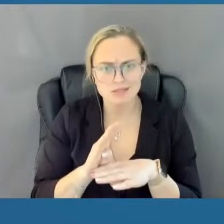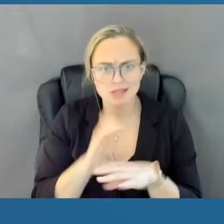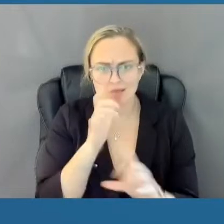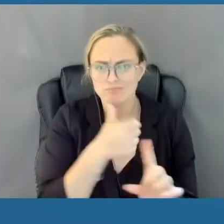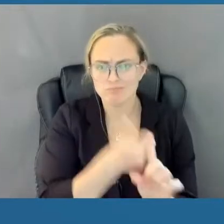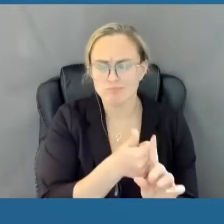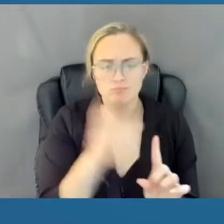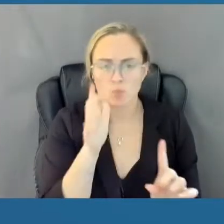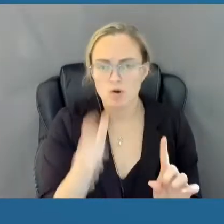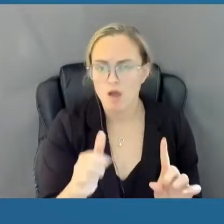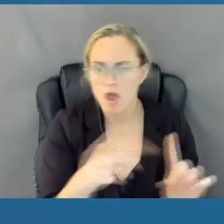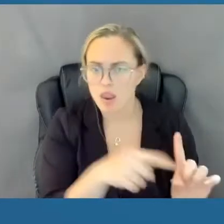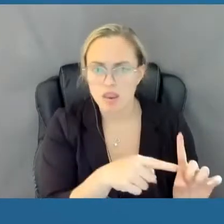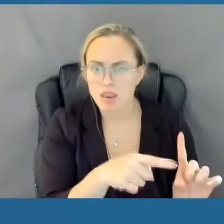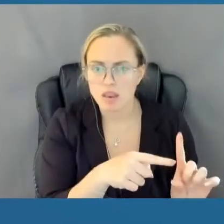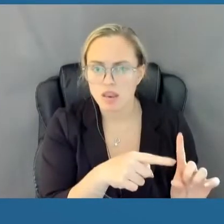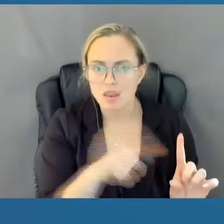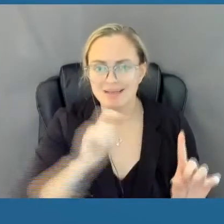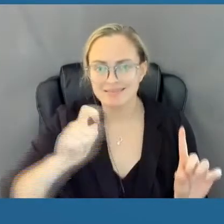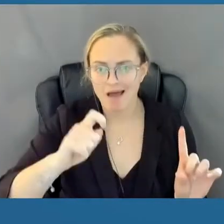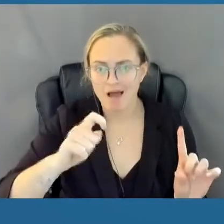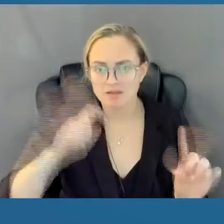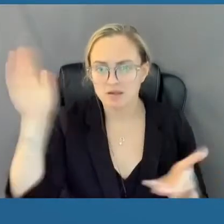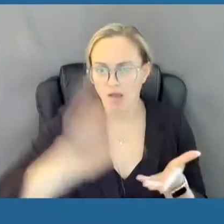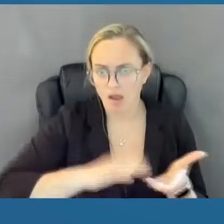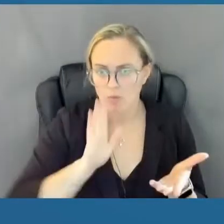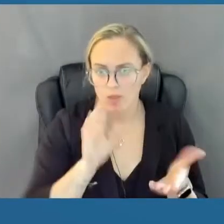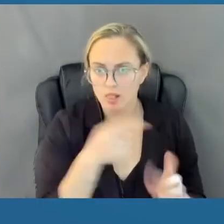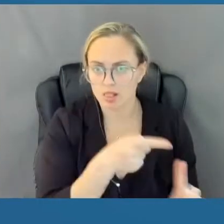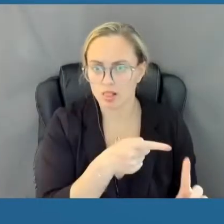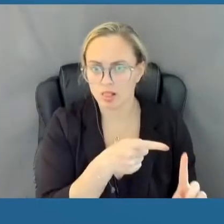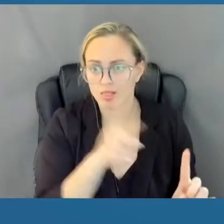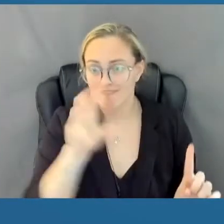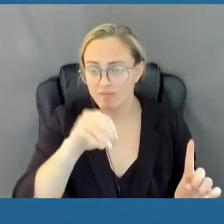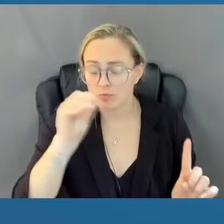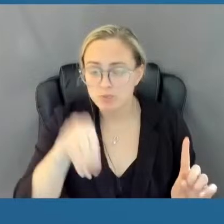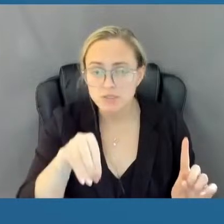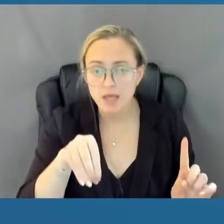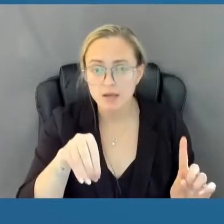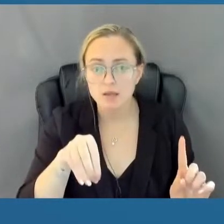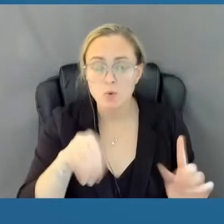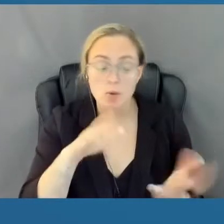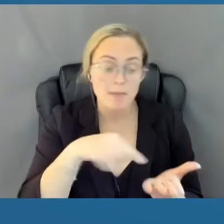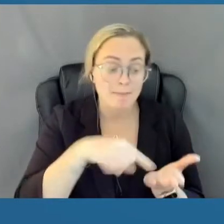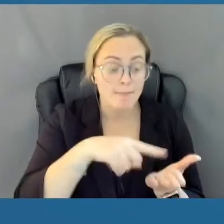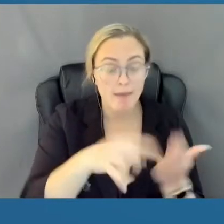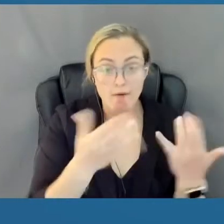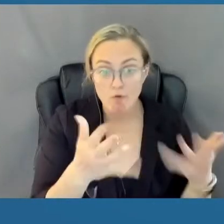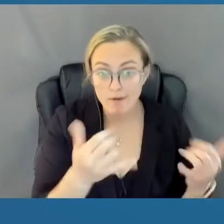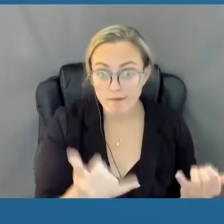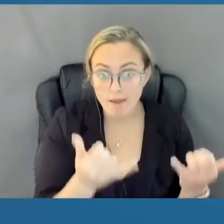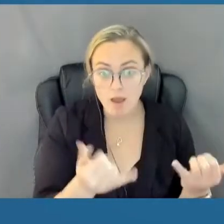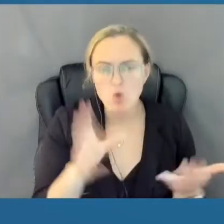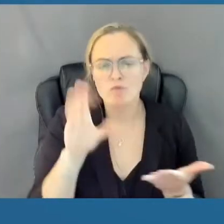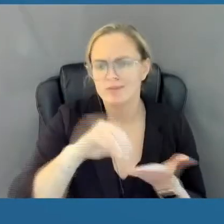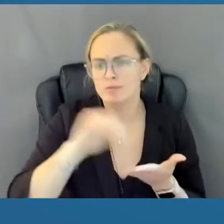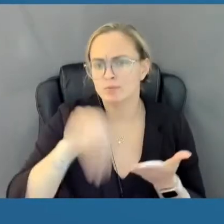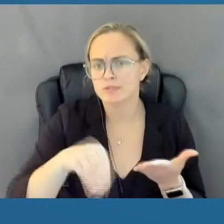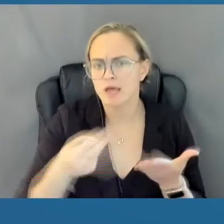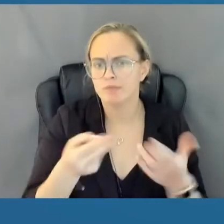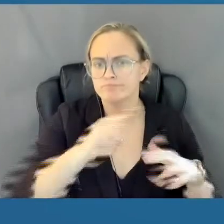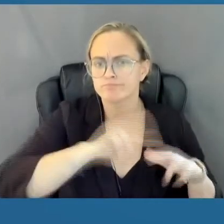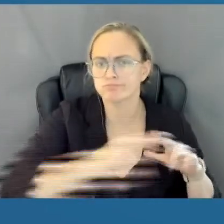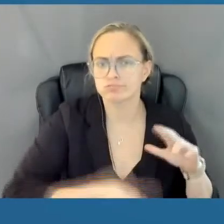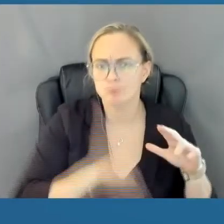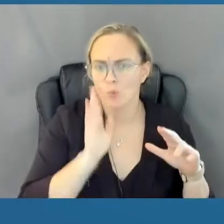fact, we're giving them a tax cut. We're cutting by 50% what they may be paying already. So we're looking out for the smaller